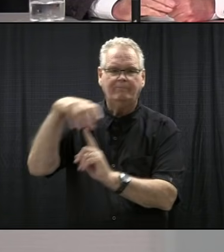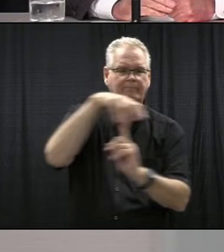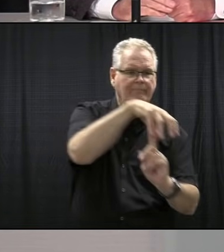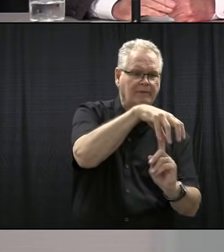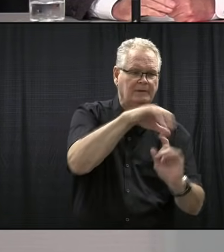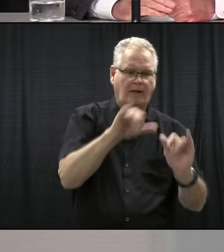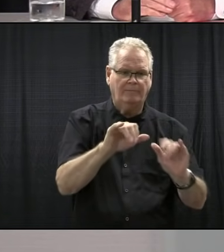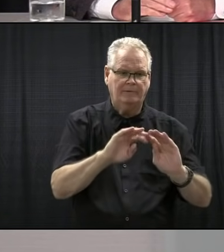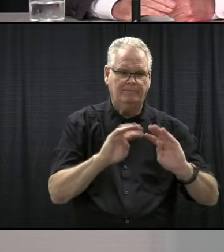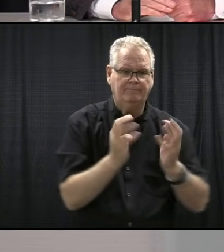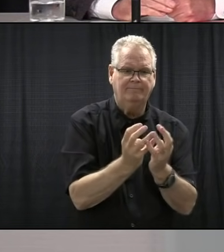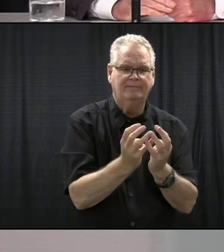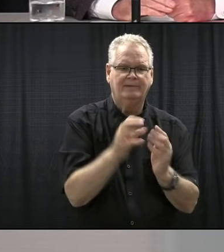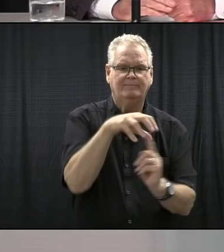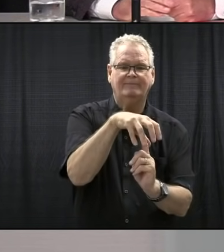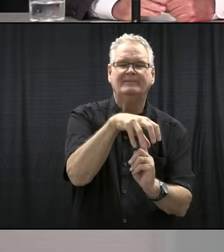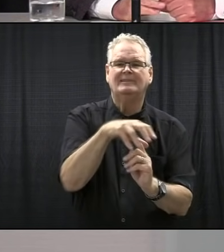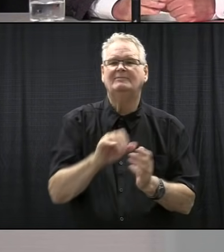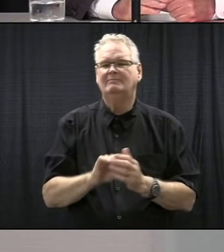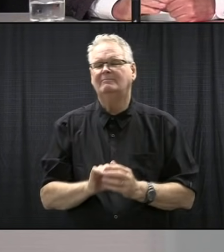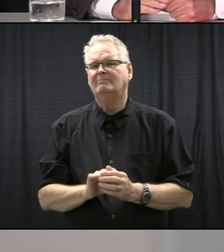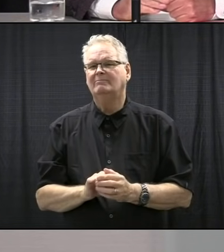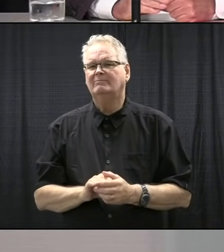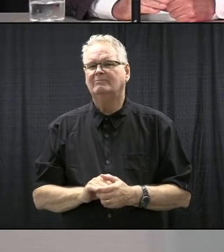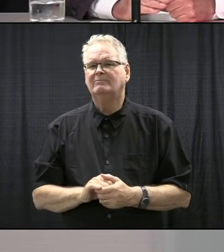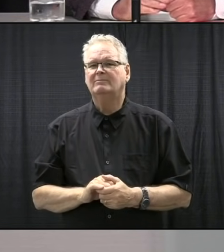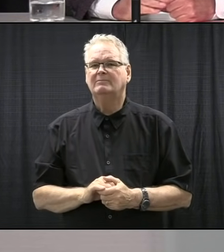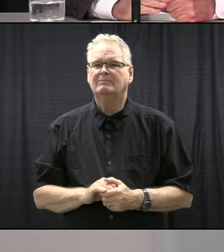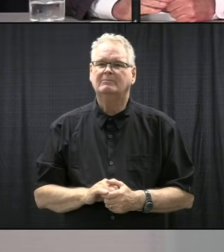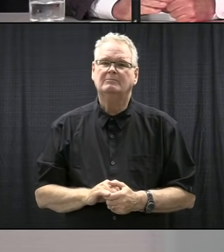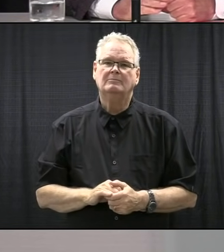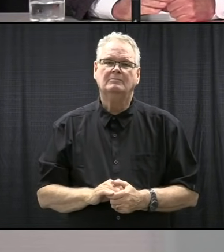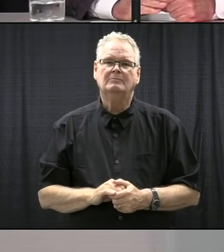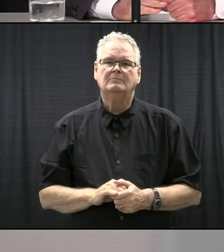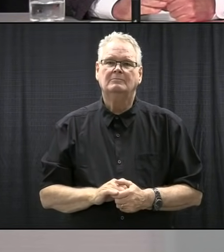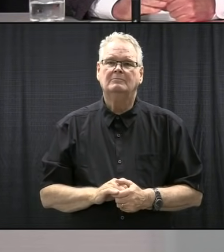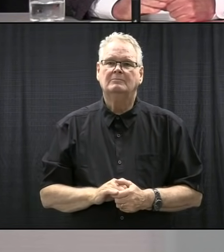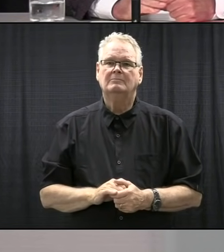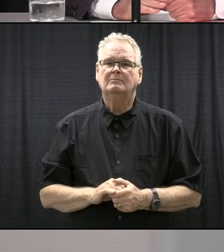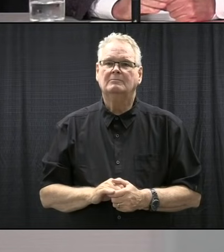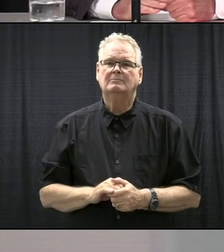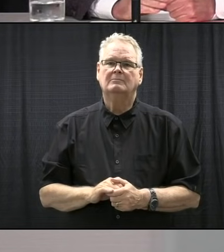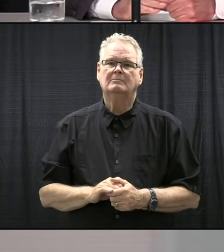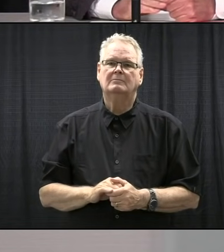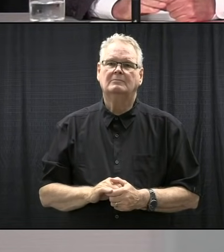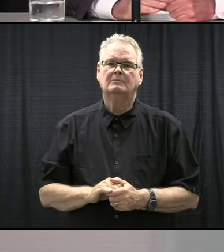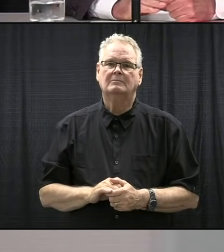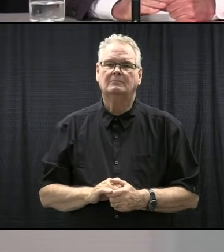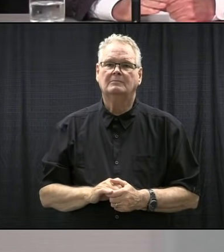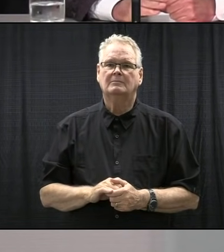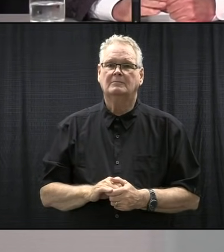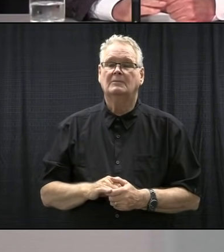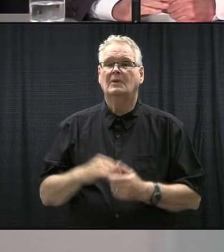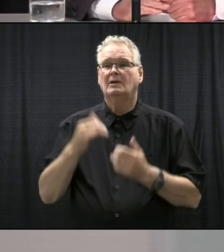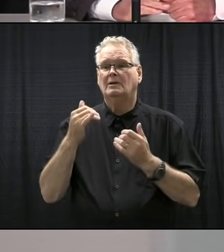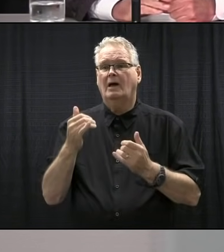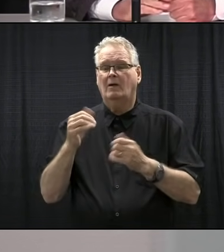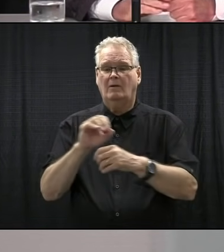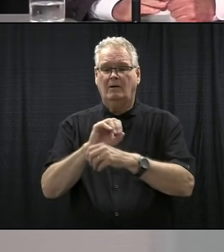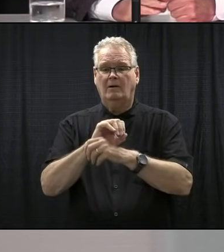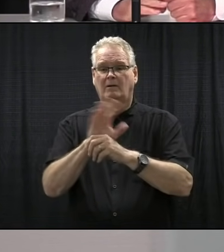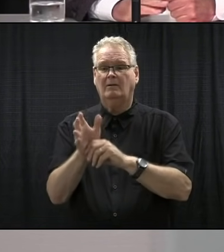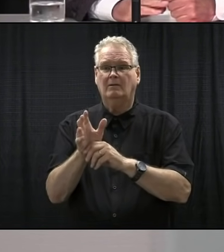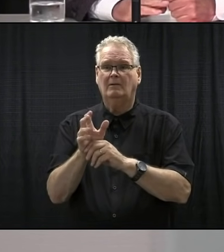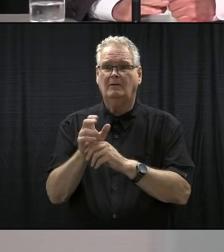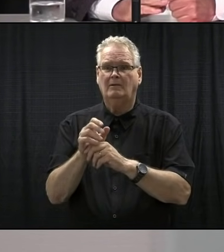Delta is just that little bit better at transmitting. So we're still seeing great figures with regard to